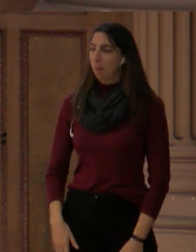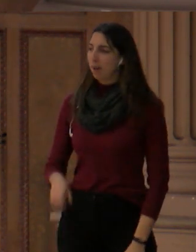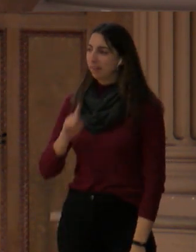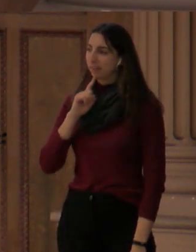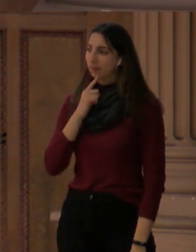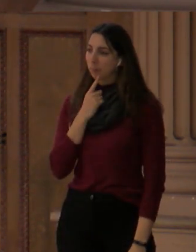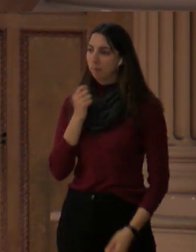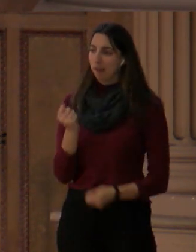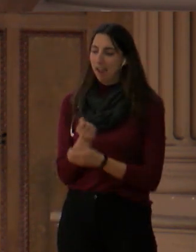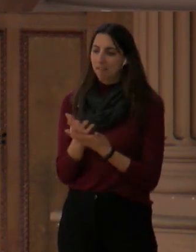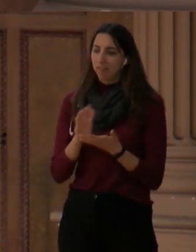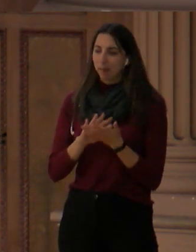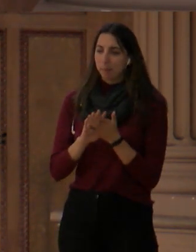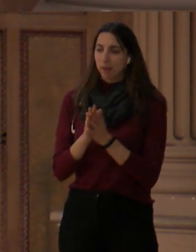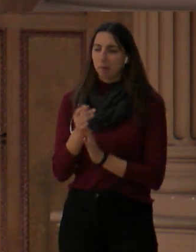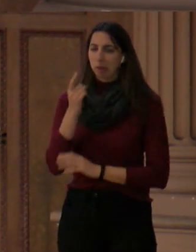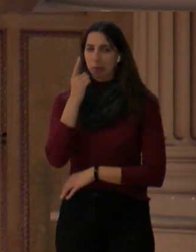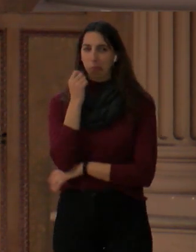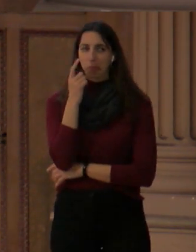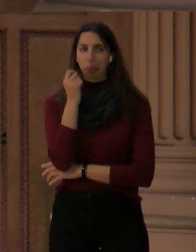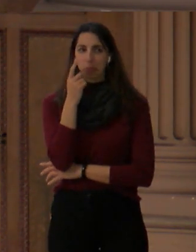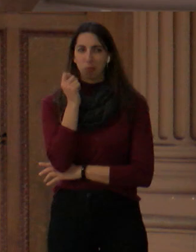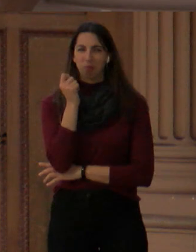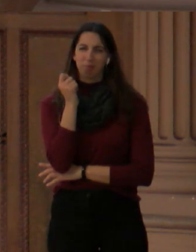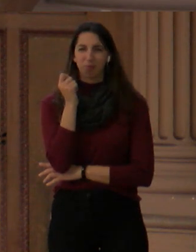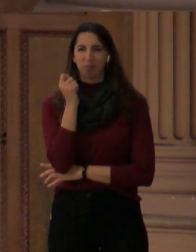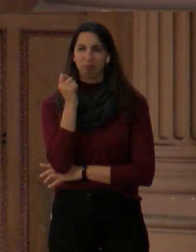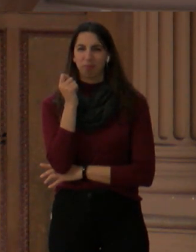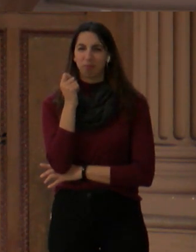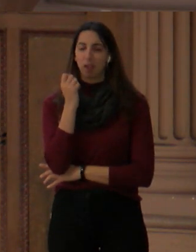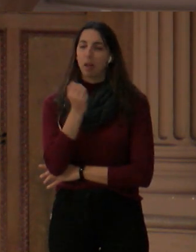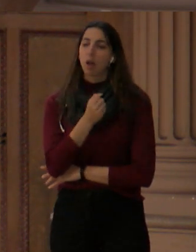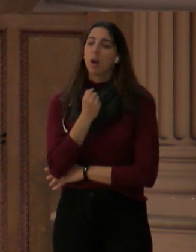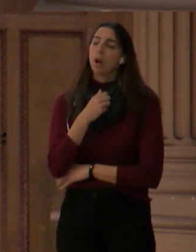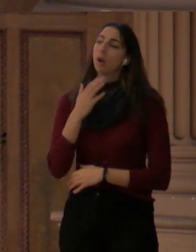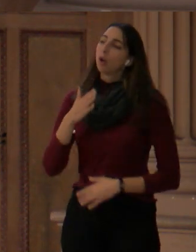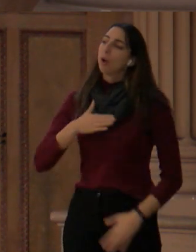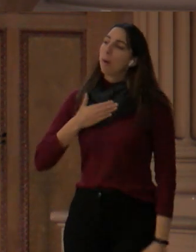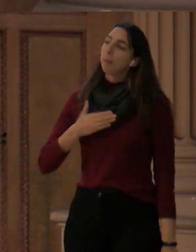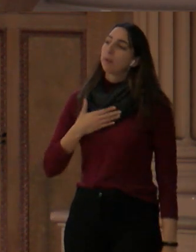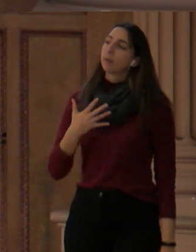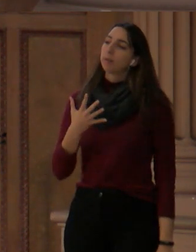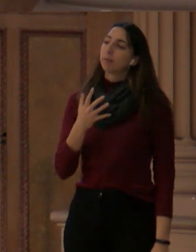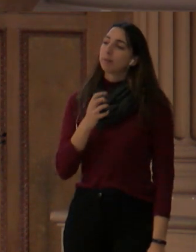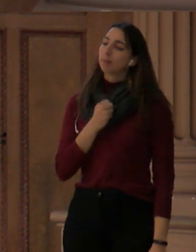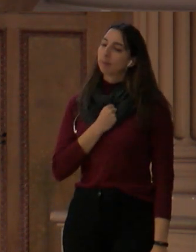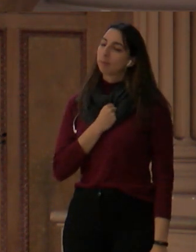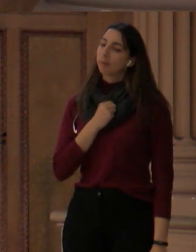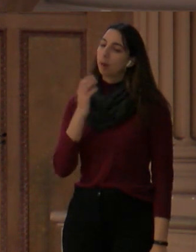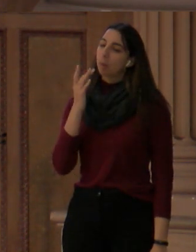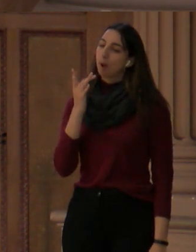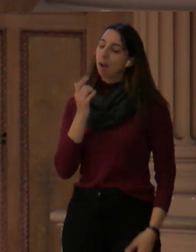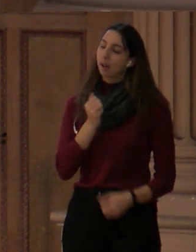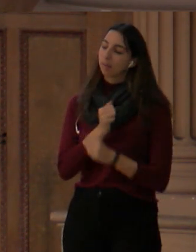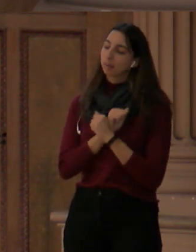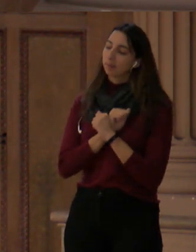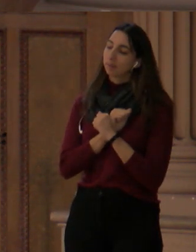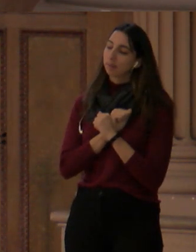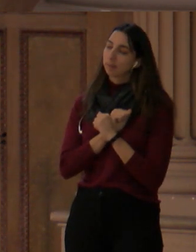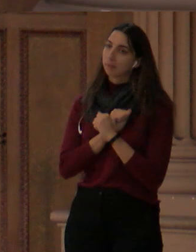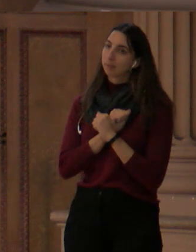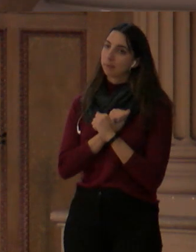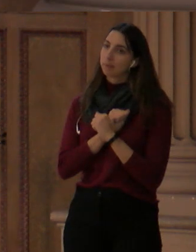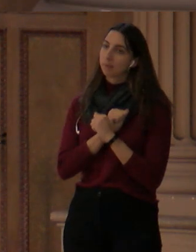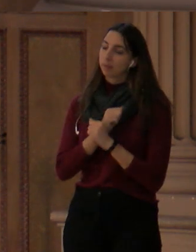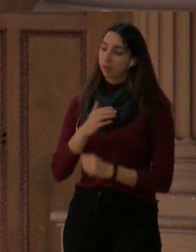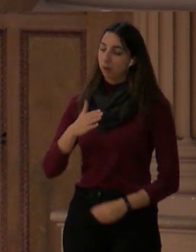roll. Everything's a little bit suspicious. You hold back on joy to avoid the heartbreak. You